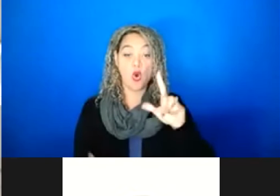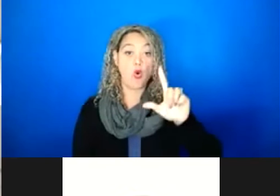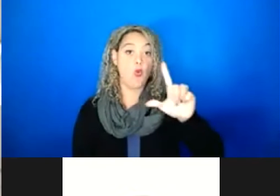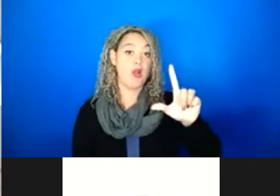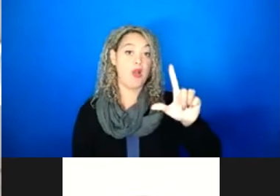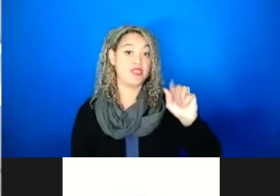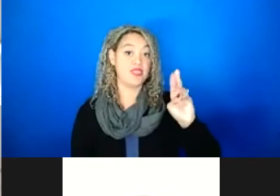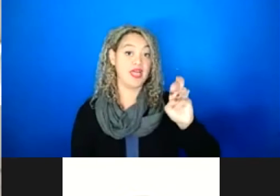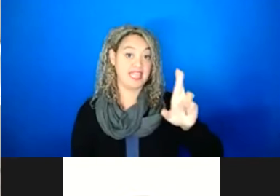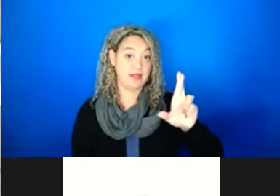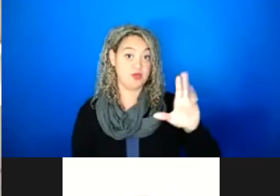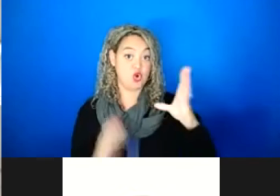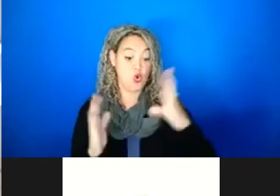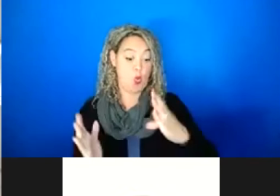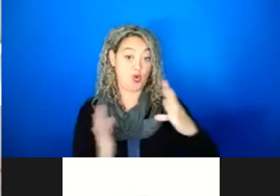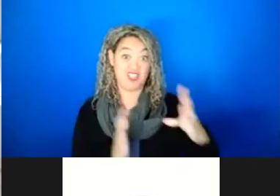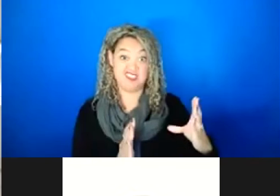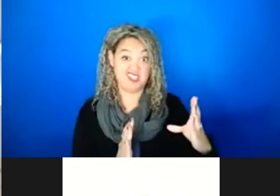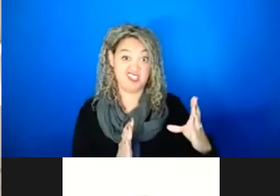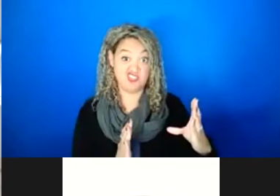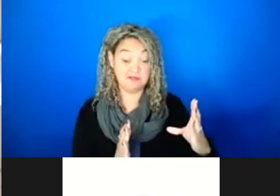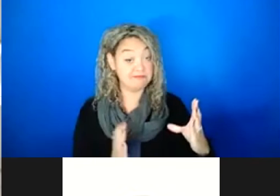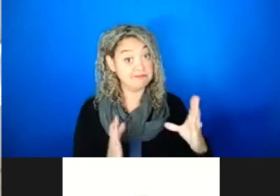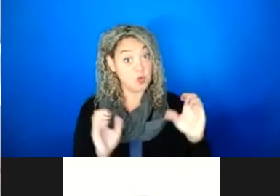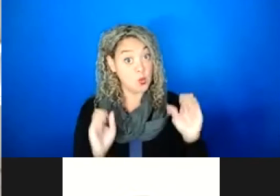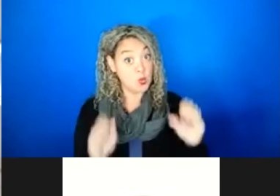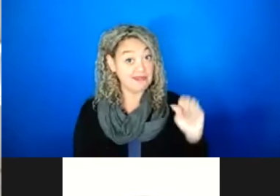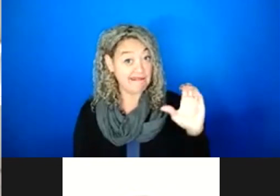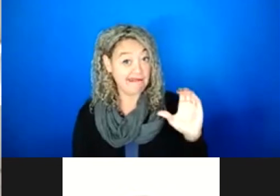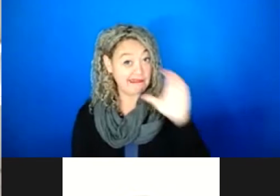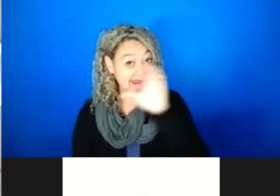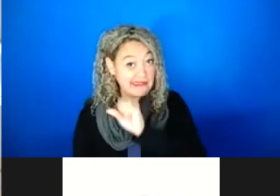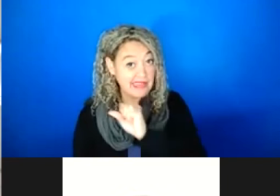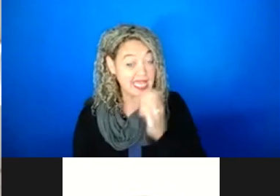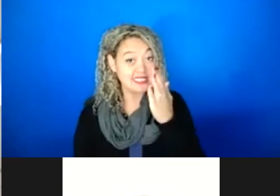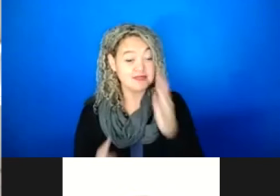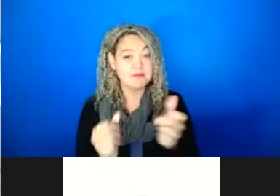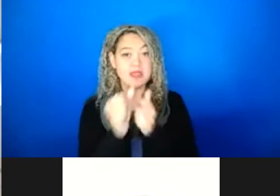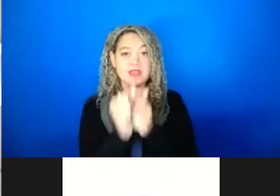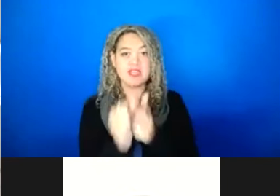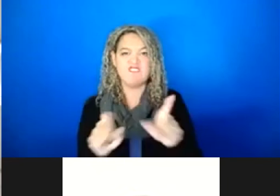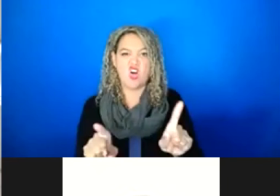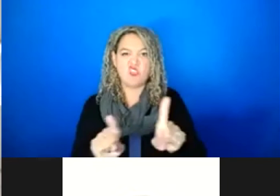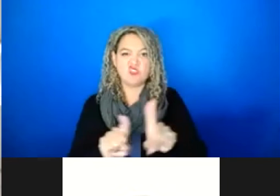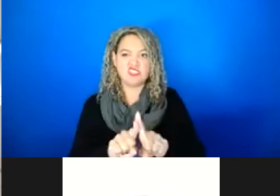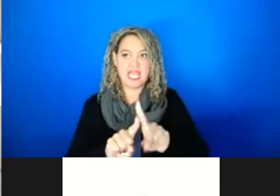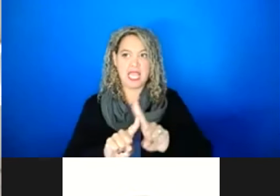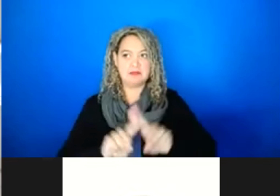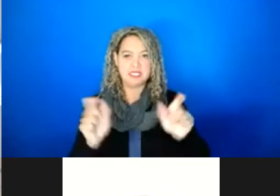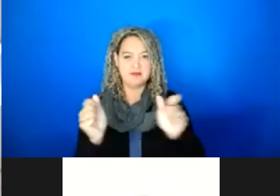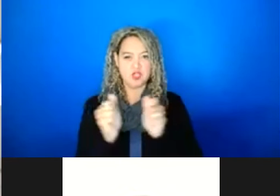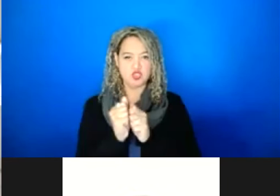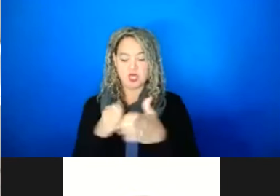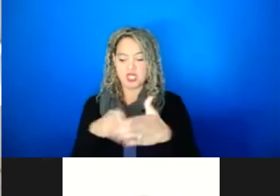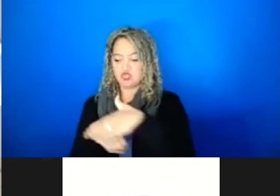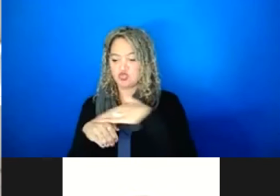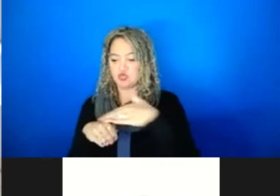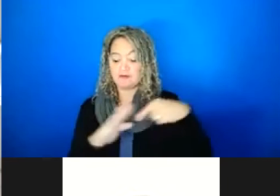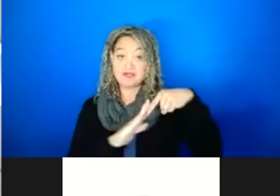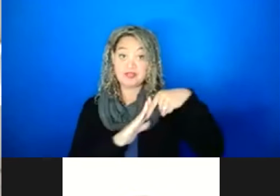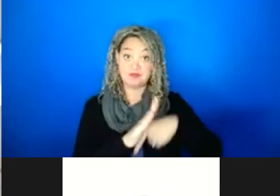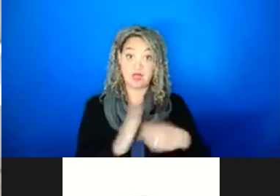is. We can guess, right, that maybe it follows the same difference between superficial and deep. There's good evidence